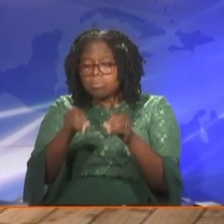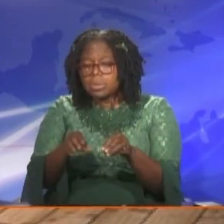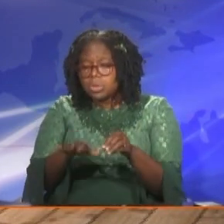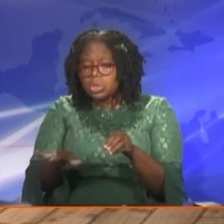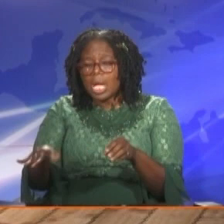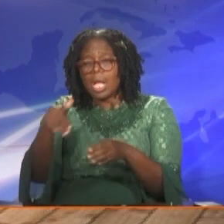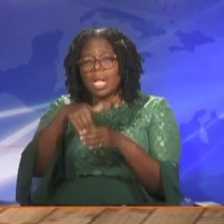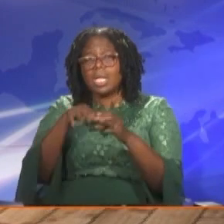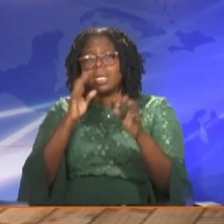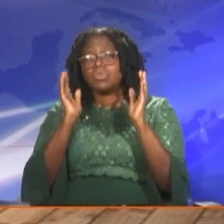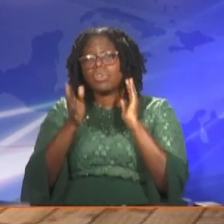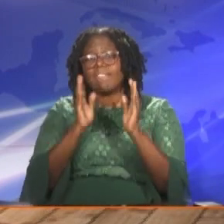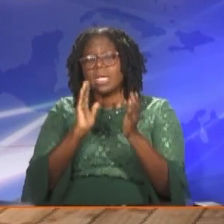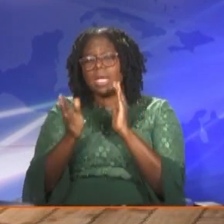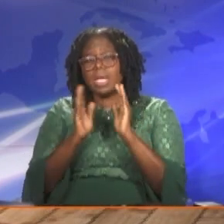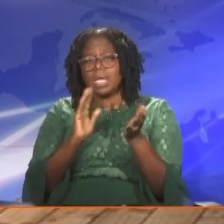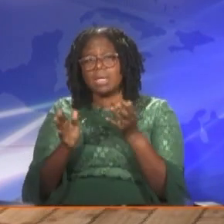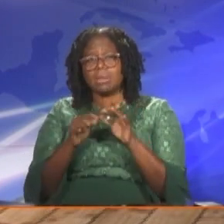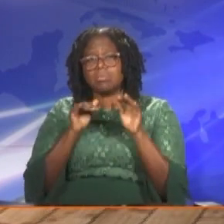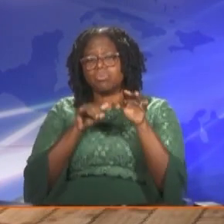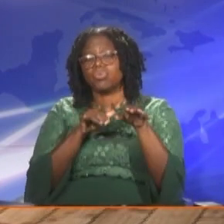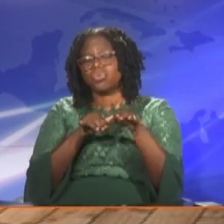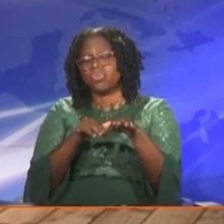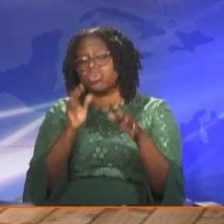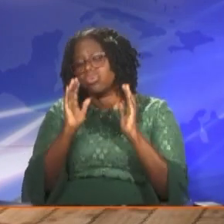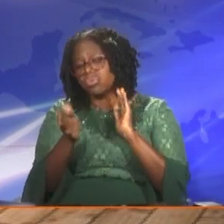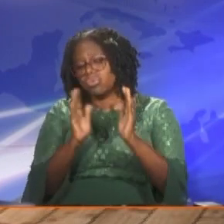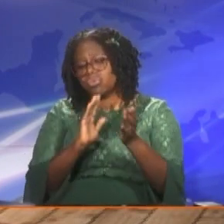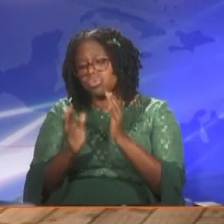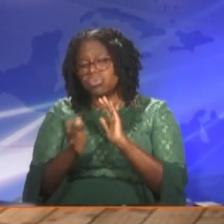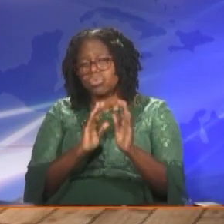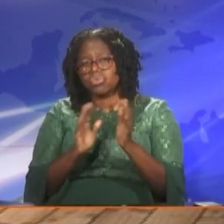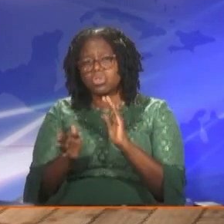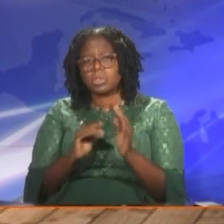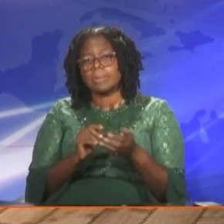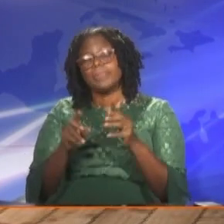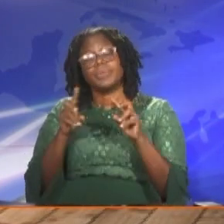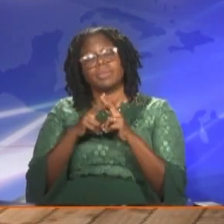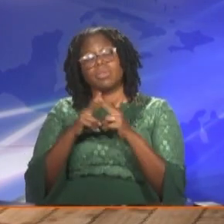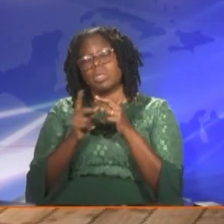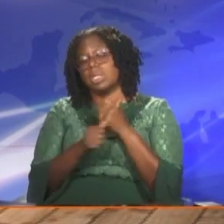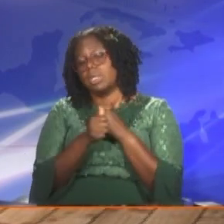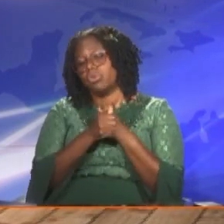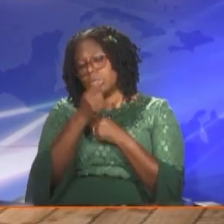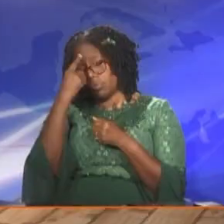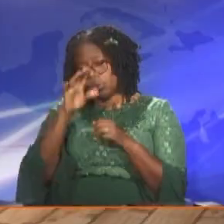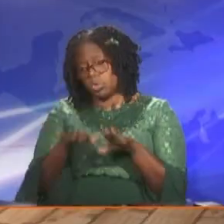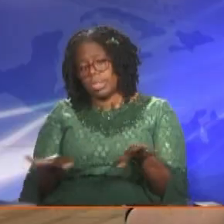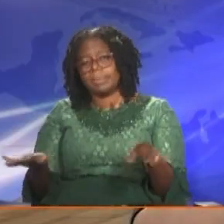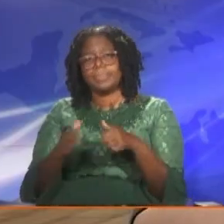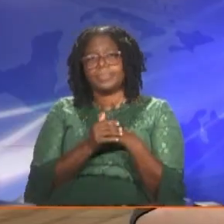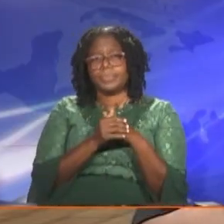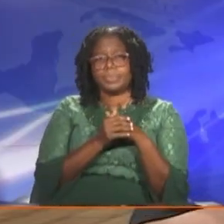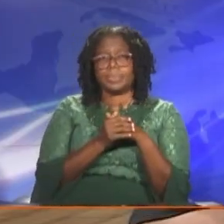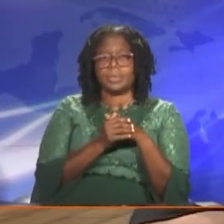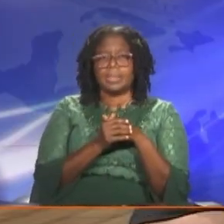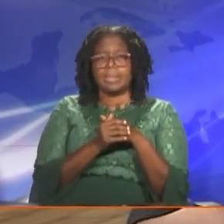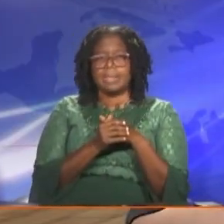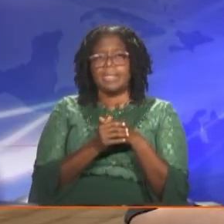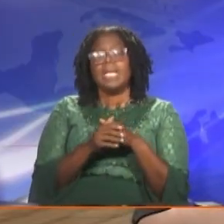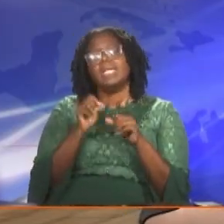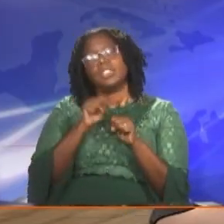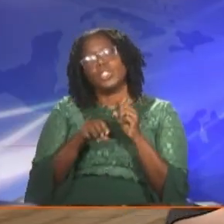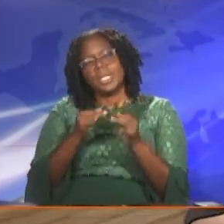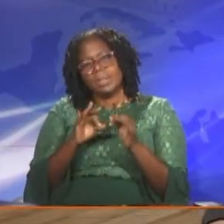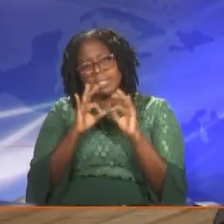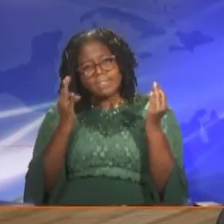are issues involved there with respect to hazardous work and worst forms of child labor. Okay. Well, it's family time, let's talk,